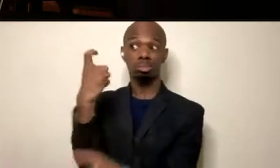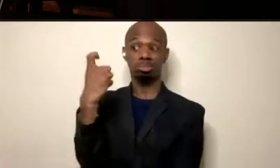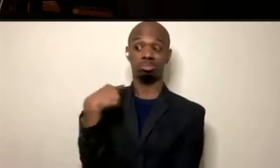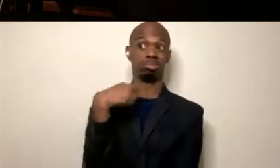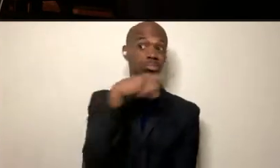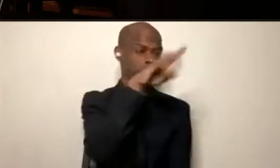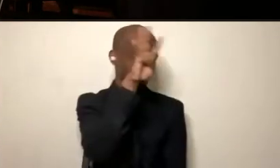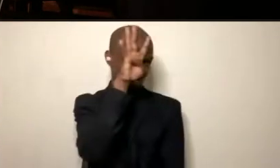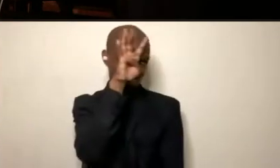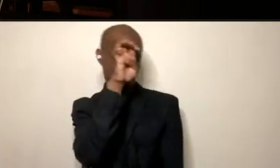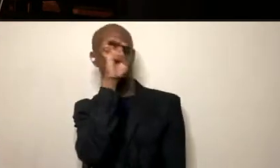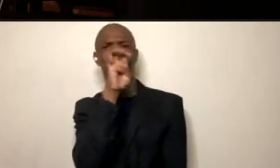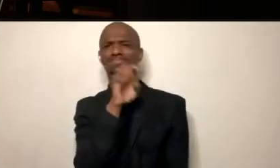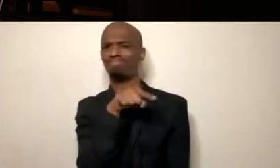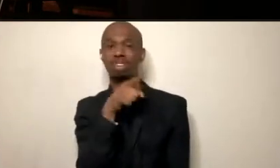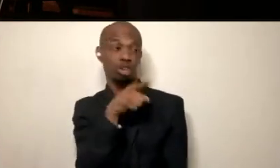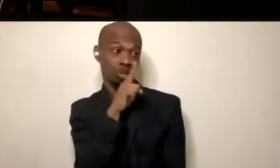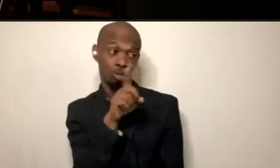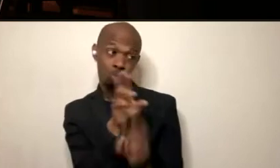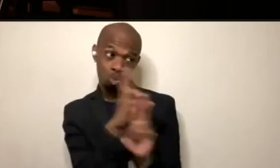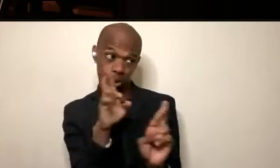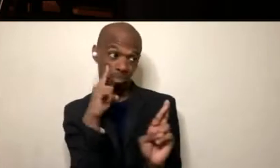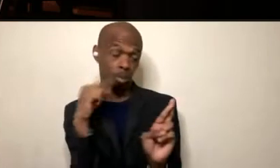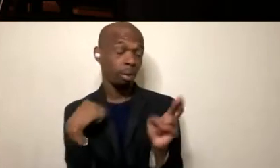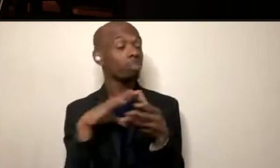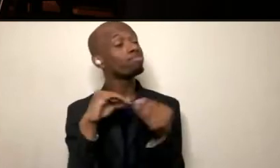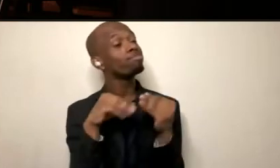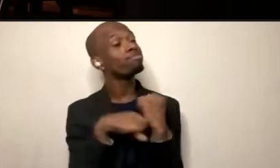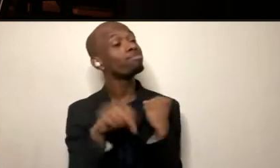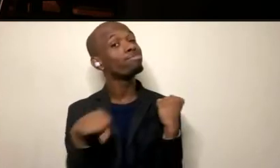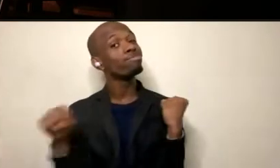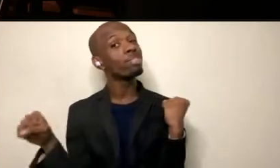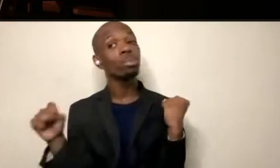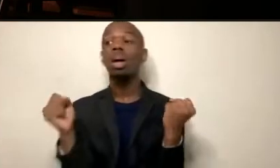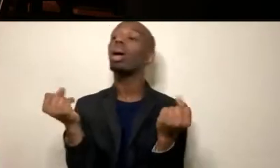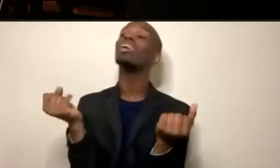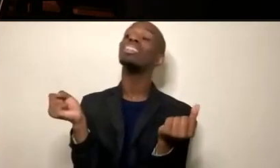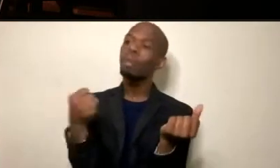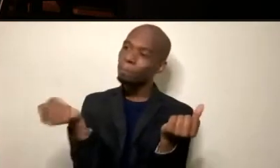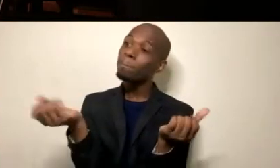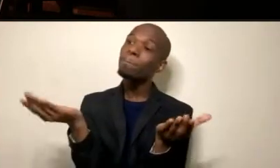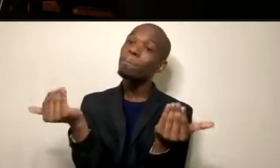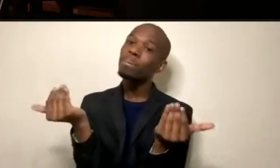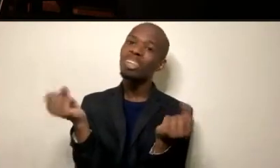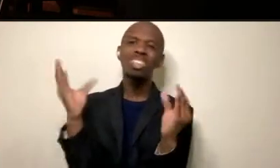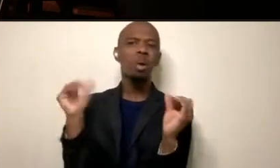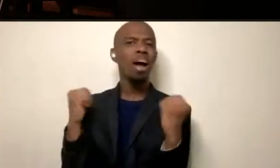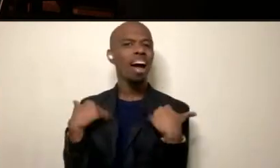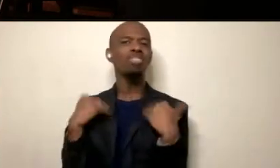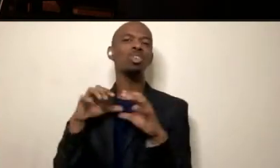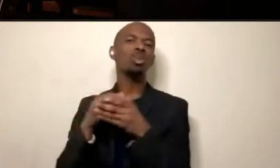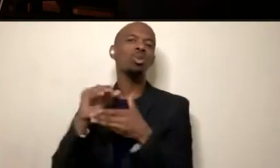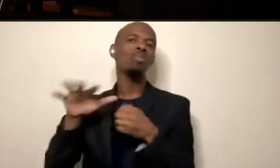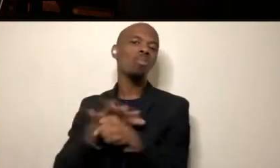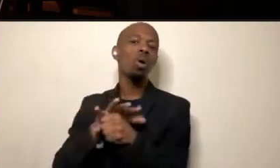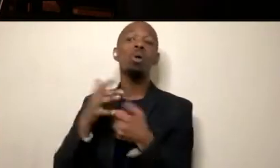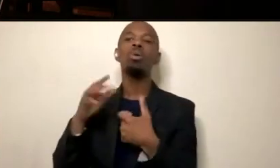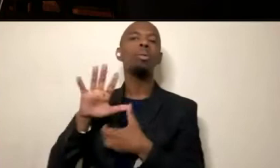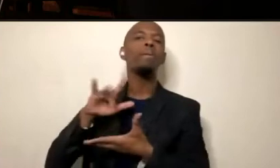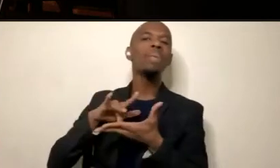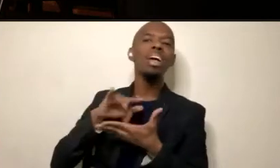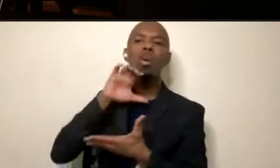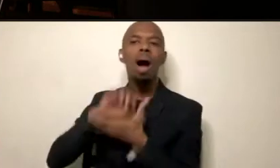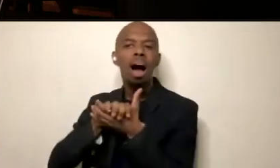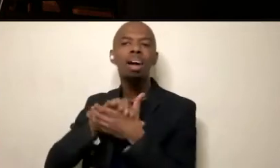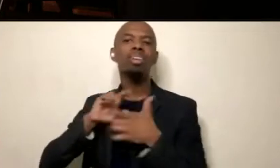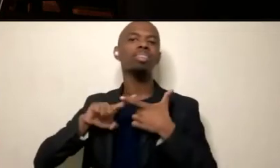of ex-offenders and midwives and social workers and women who love women. You know, just we feel